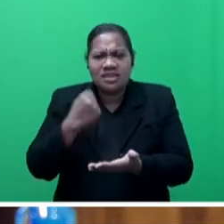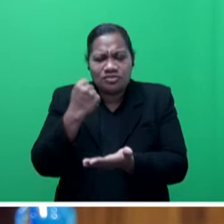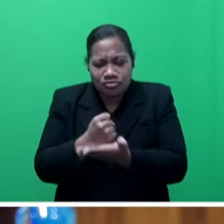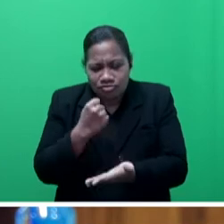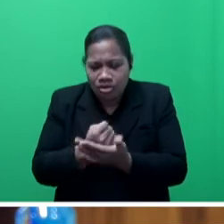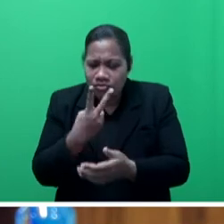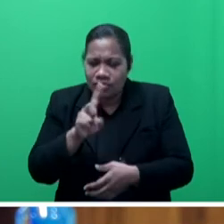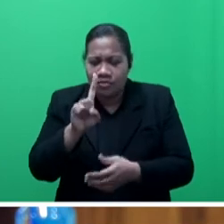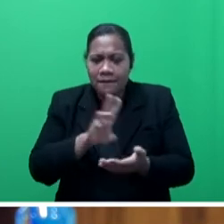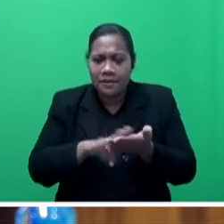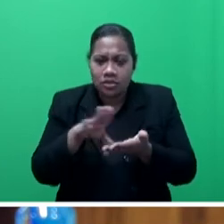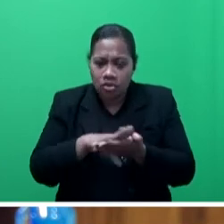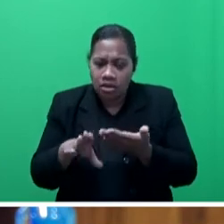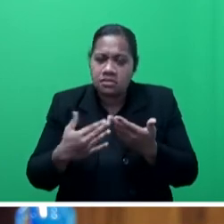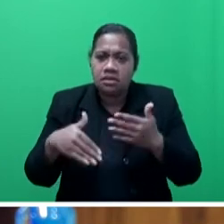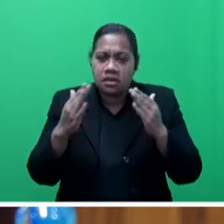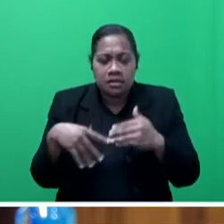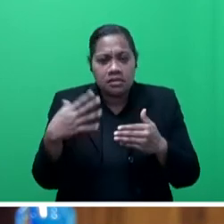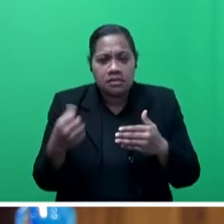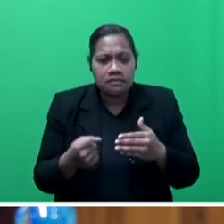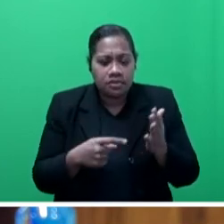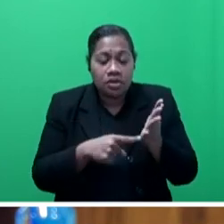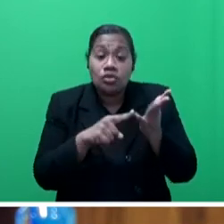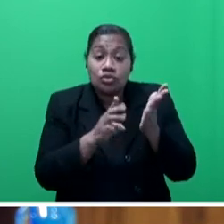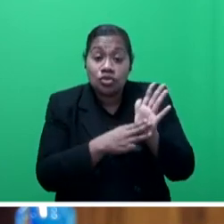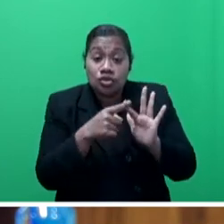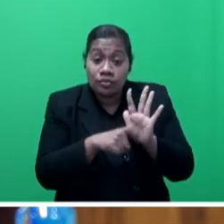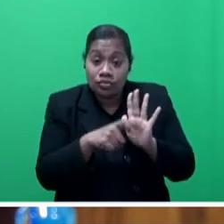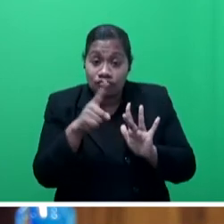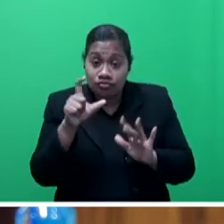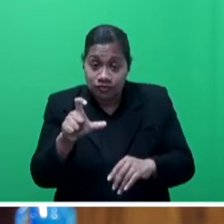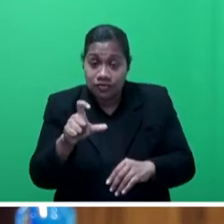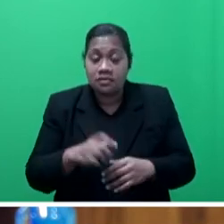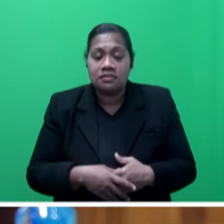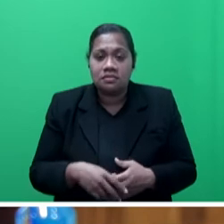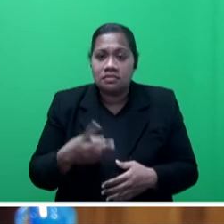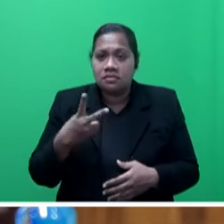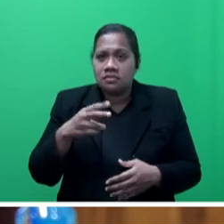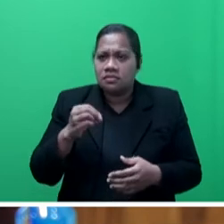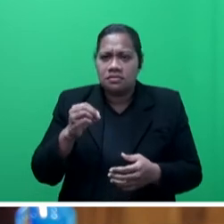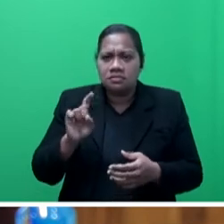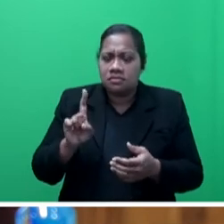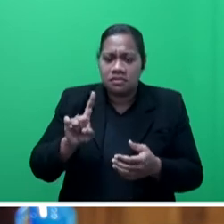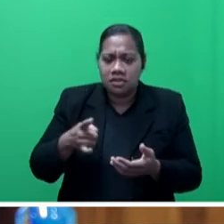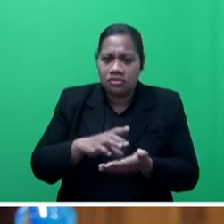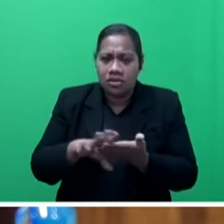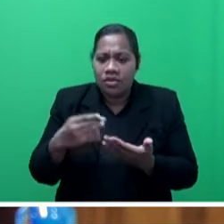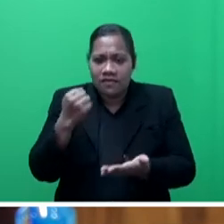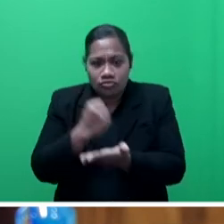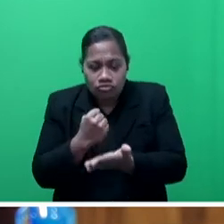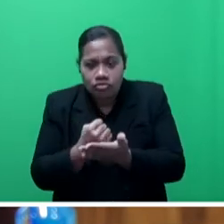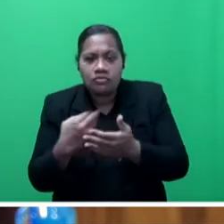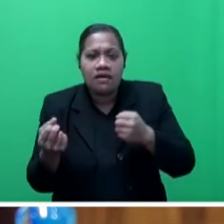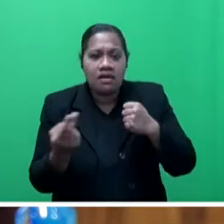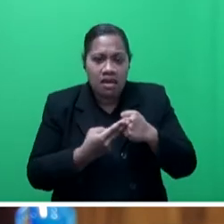million. We've got turmeric, Mr. Speaker said. Turmeric, $21 million. Then we've got ginger. We've got eggs being exported